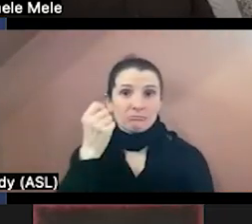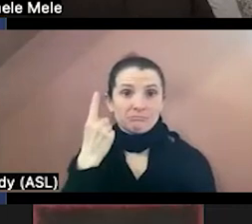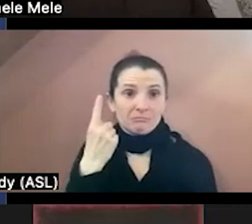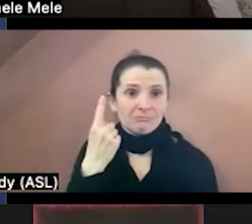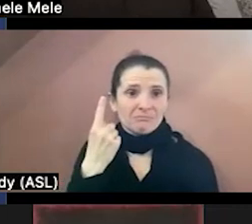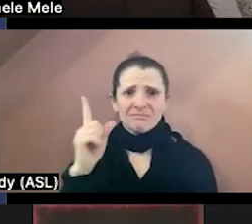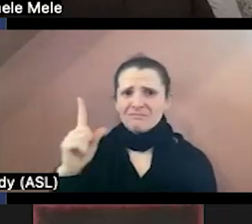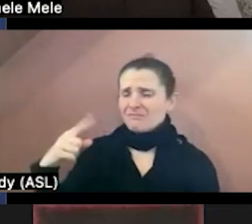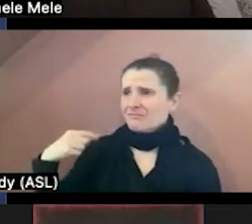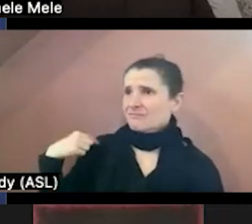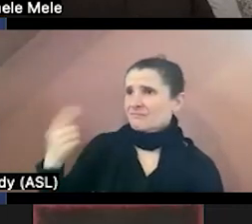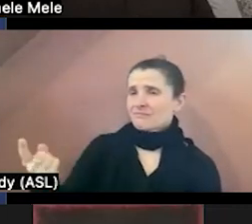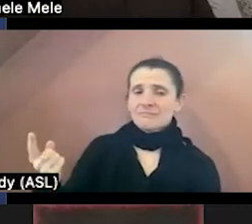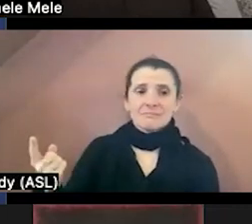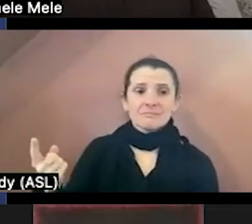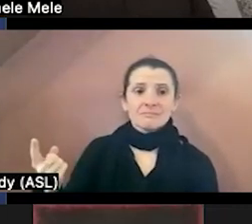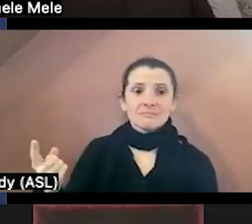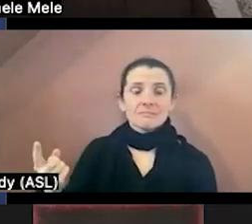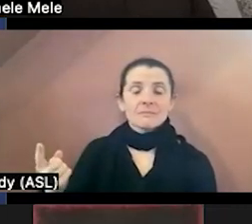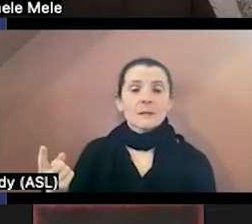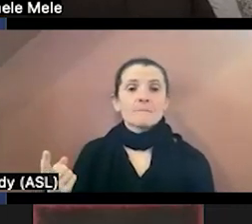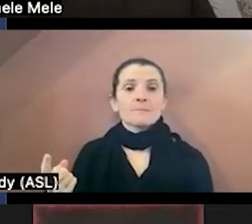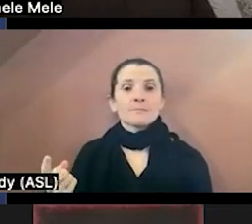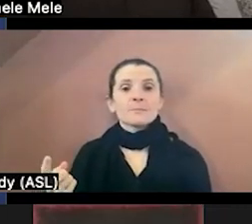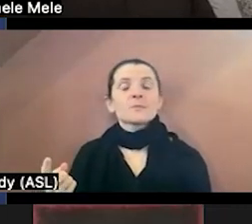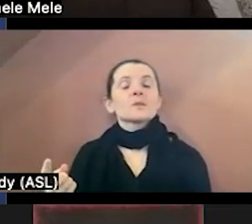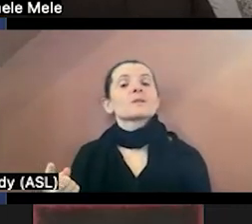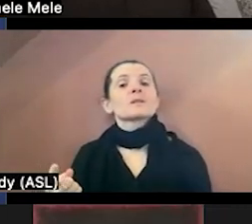been. Yeah, I know someone has raised her hand.